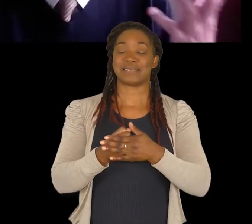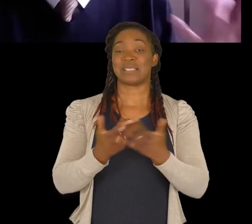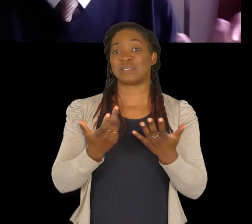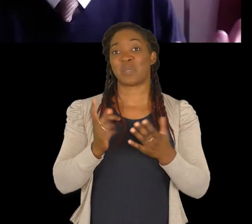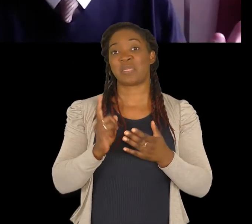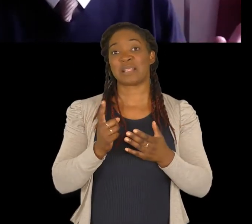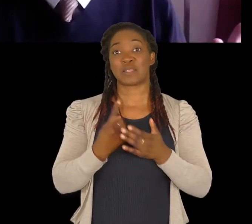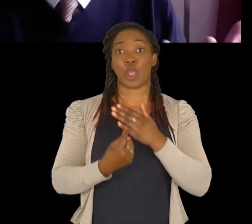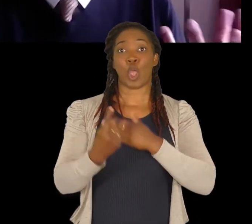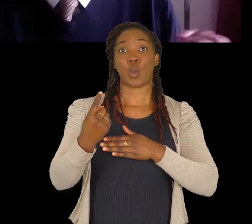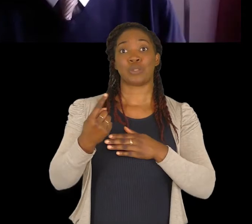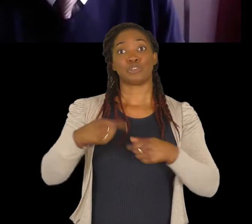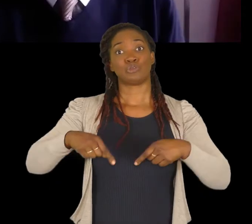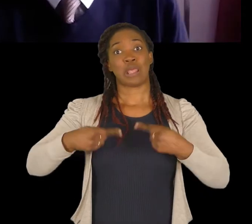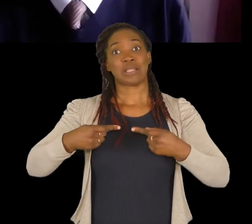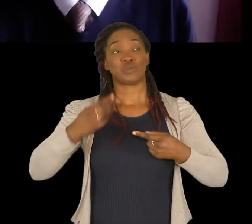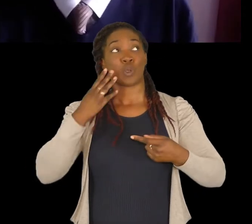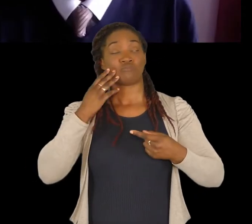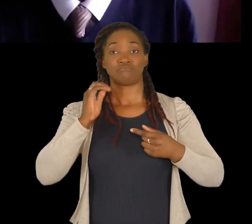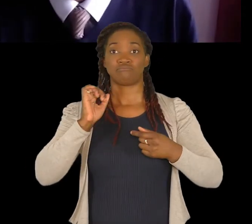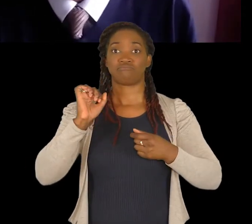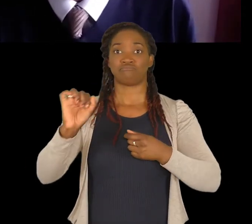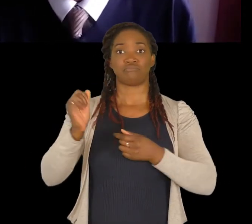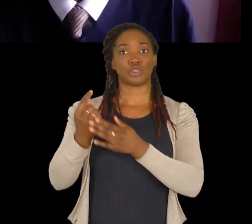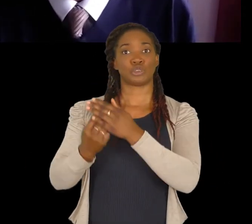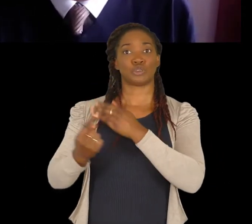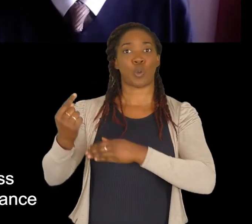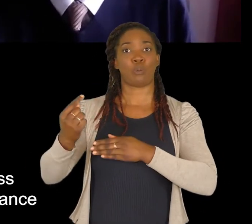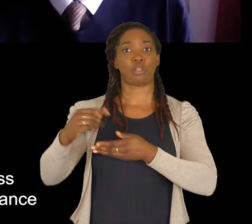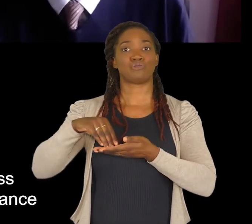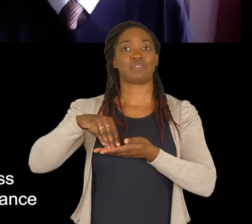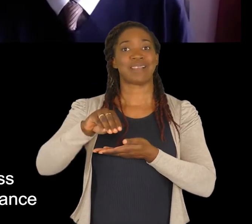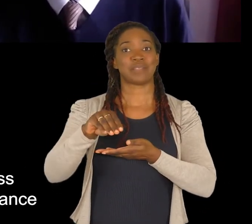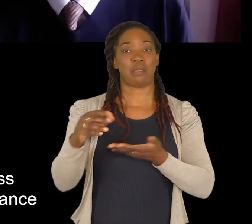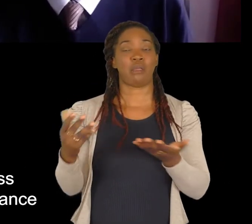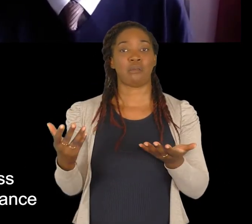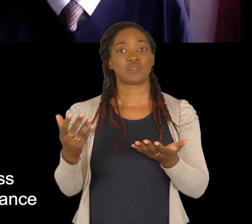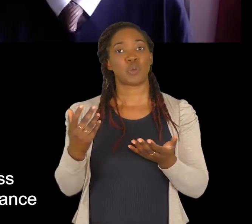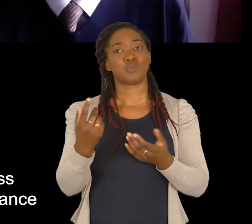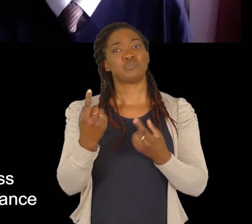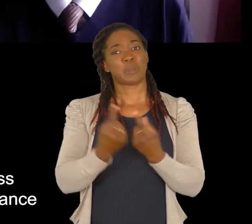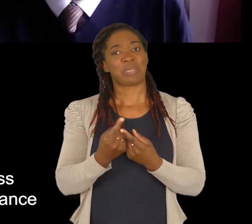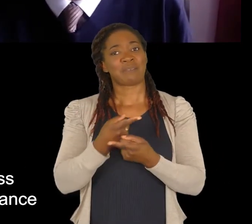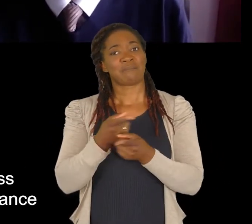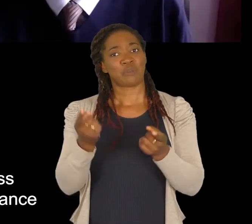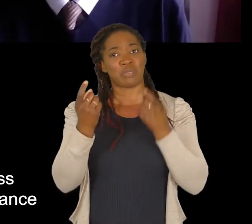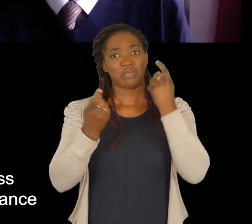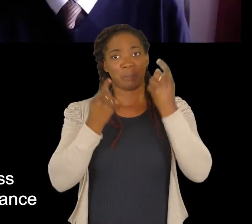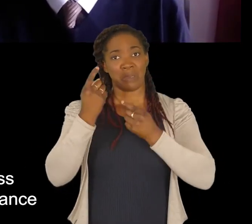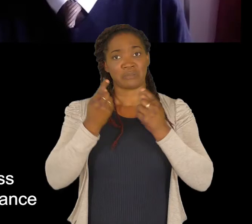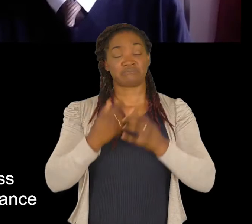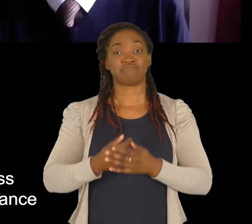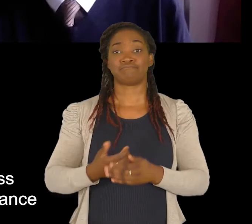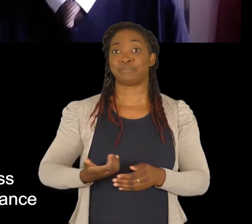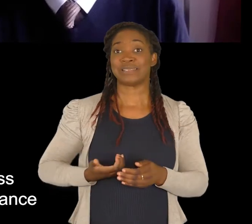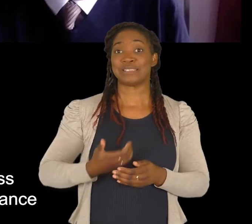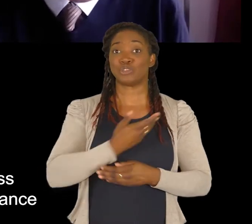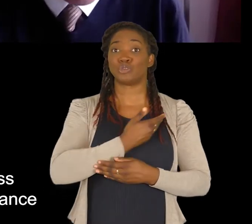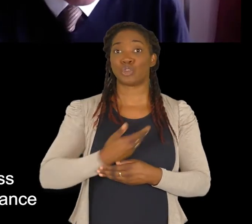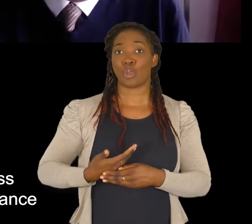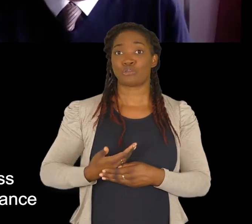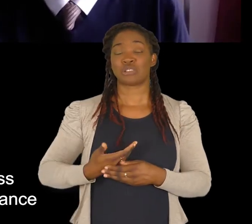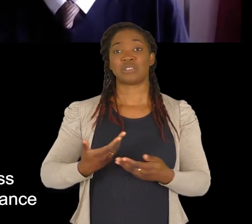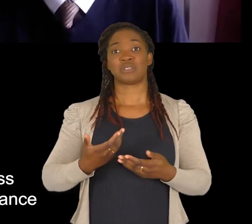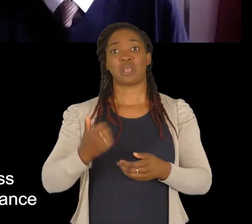only challenge of being a sole trader, really. But that's something to think about. I think business insurance,